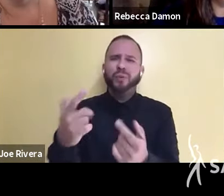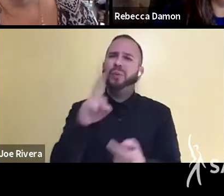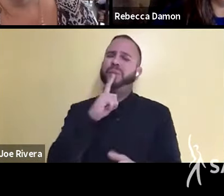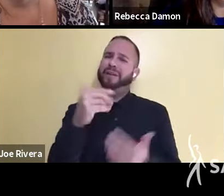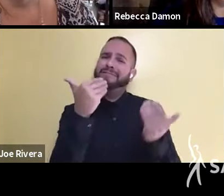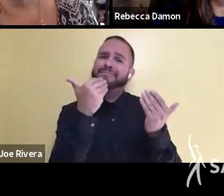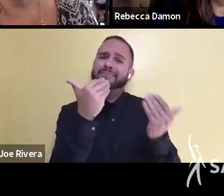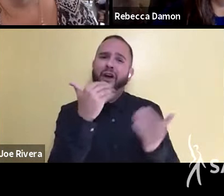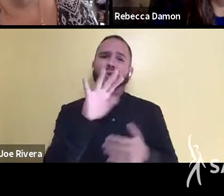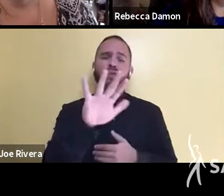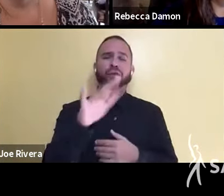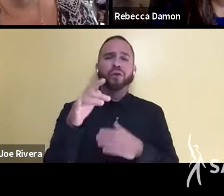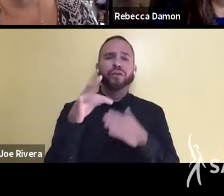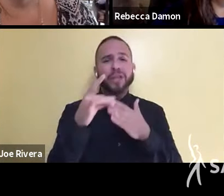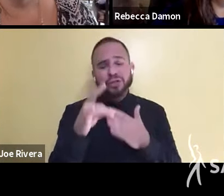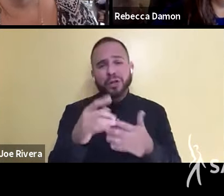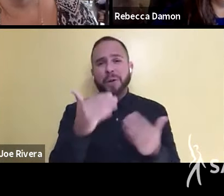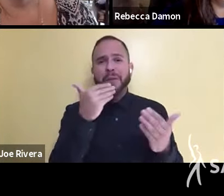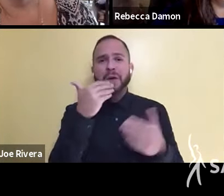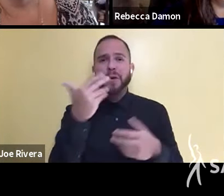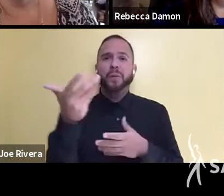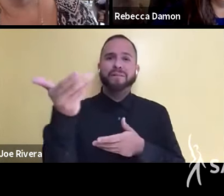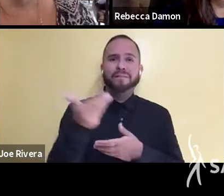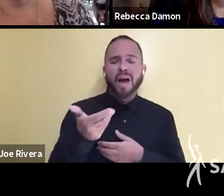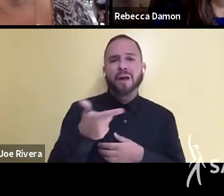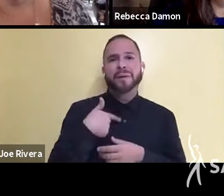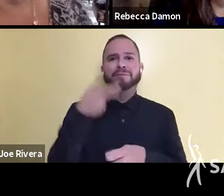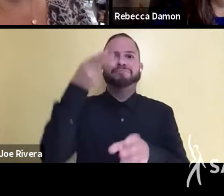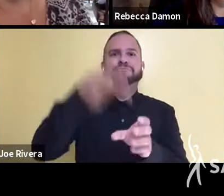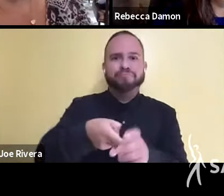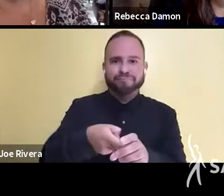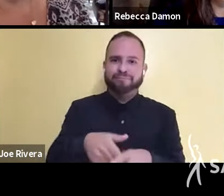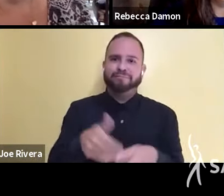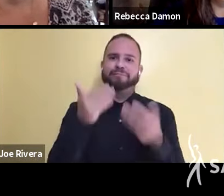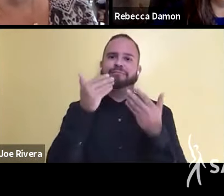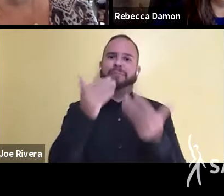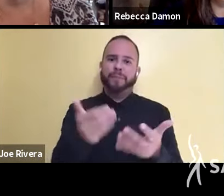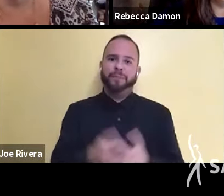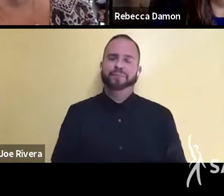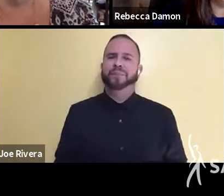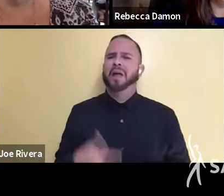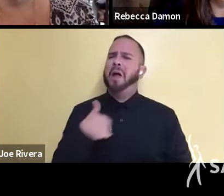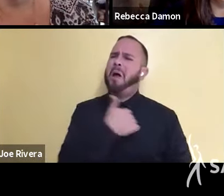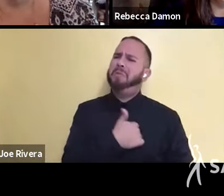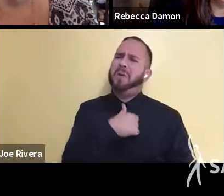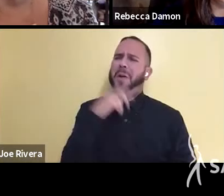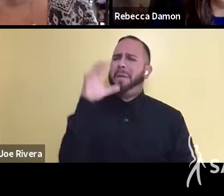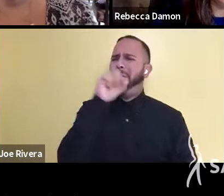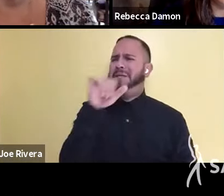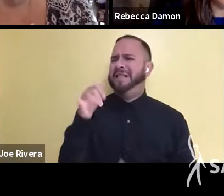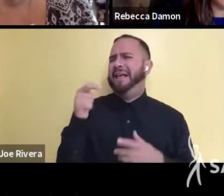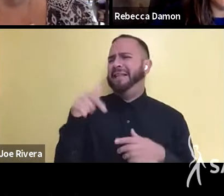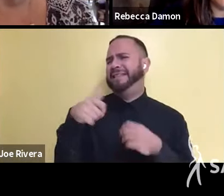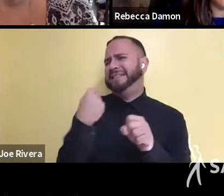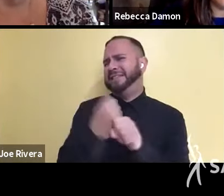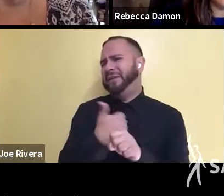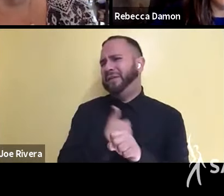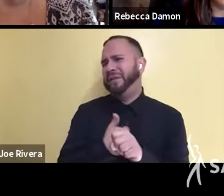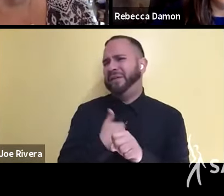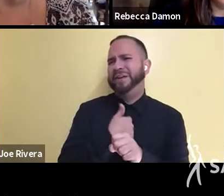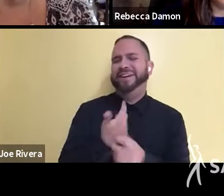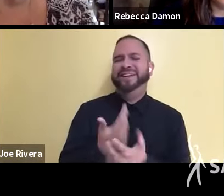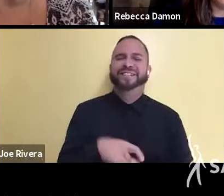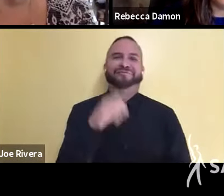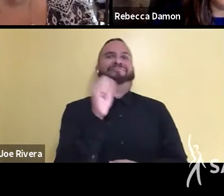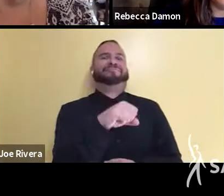for your leadership. Thank you for inviting me to be a part of this. Thank you. I'm sorry we're going to miss that this year. Yeah. Well,